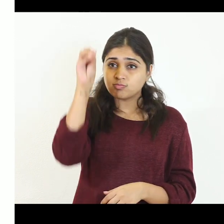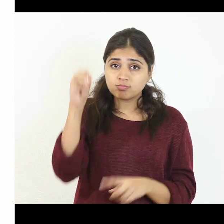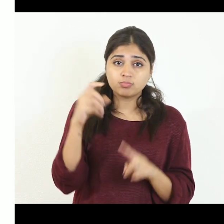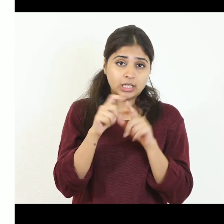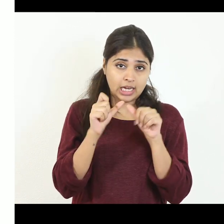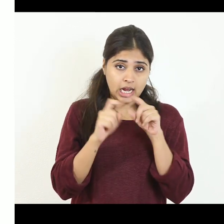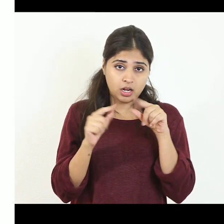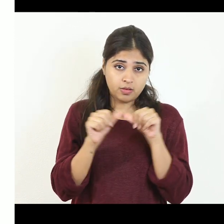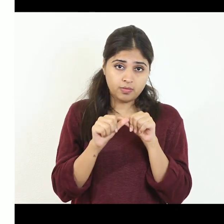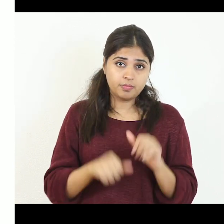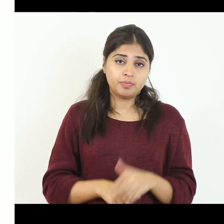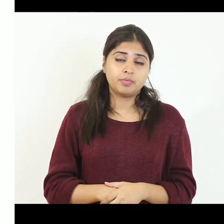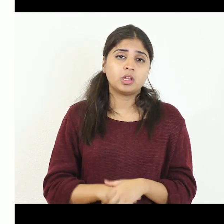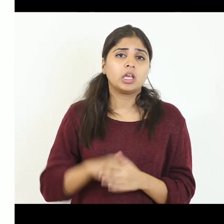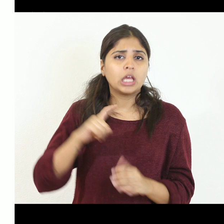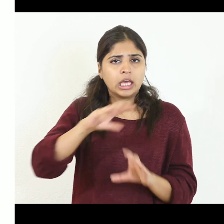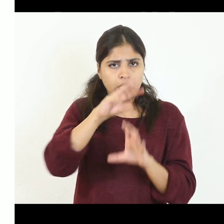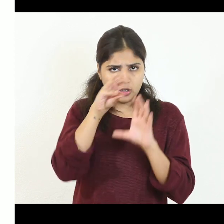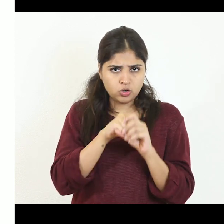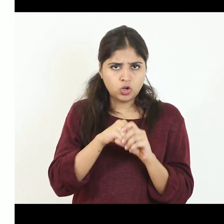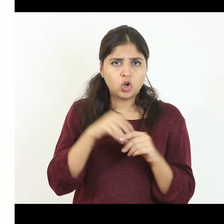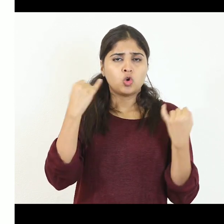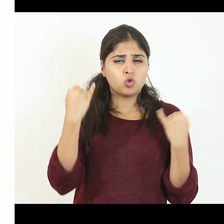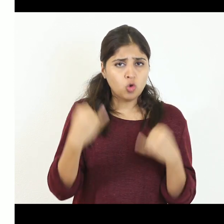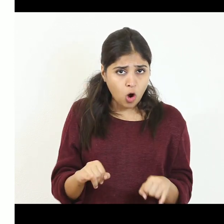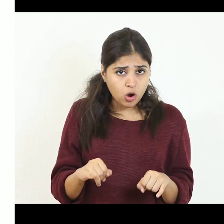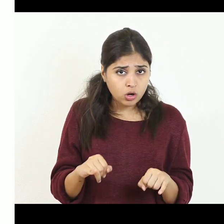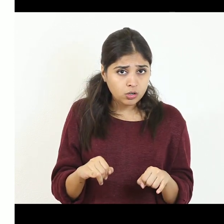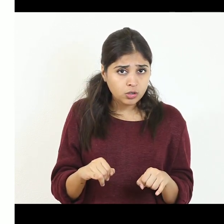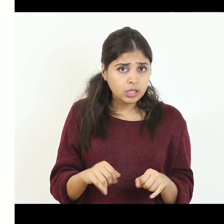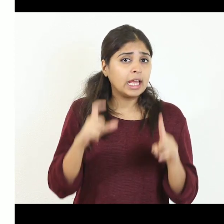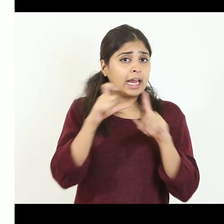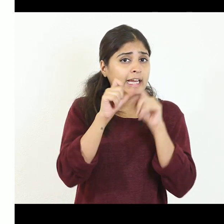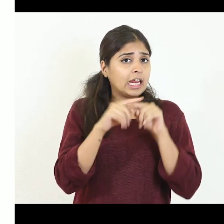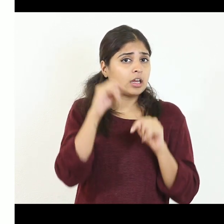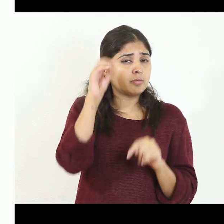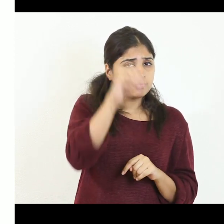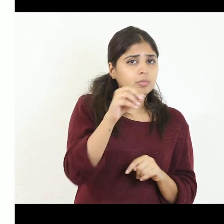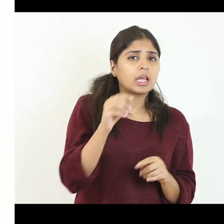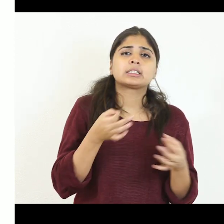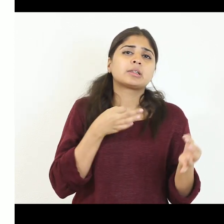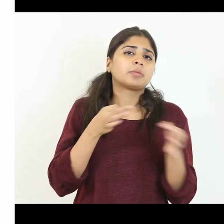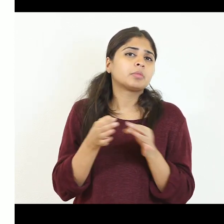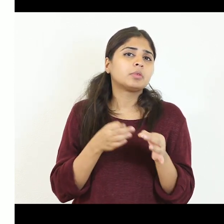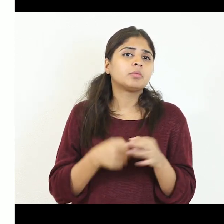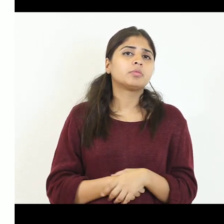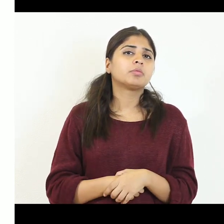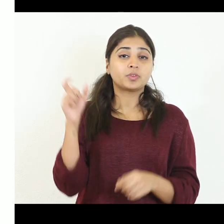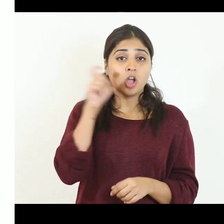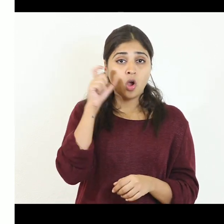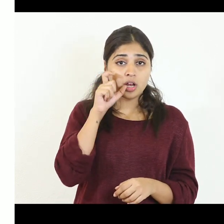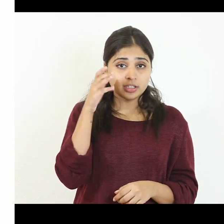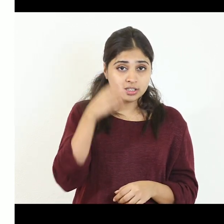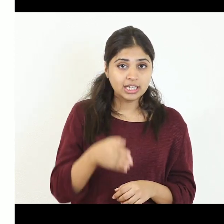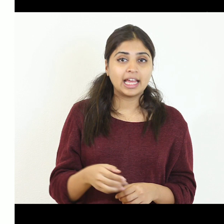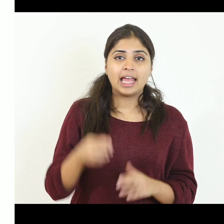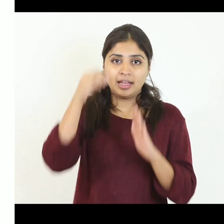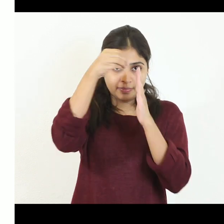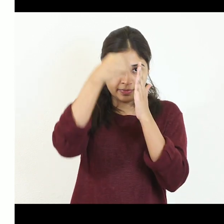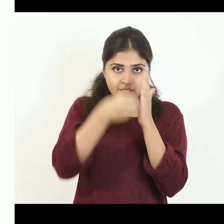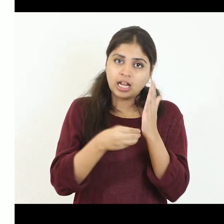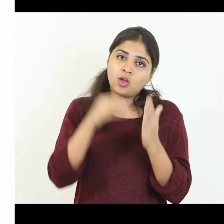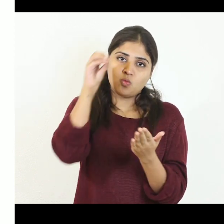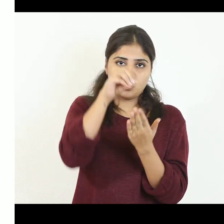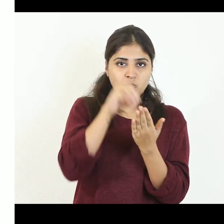Wrong input of data. It includes wrong input of data. For example, in a college, the details of the student